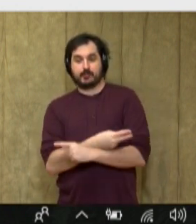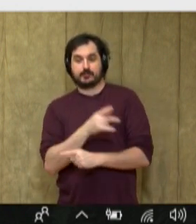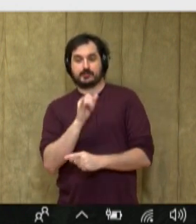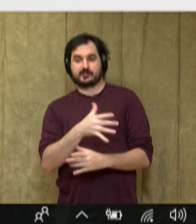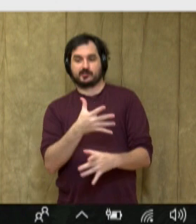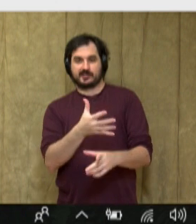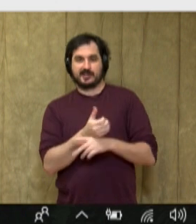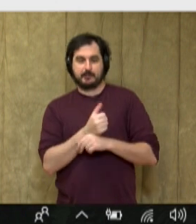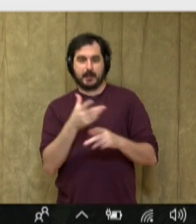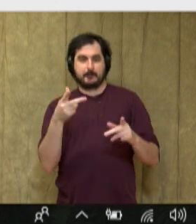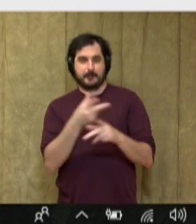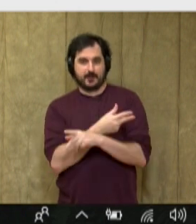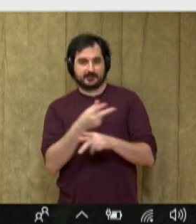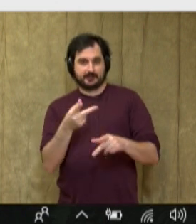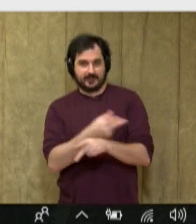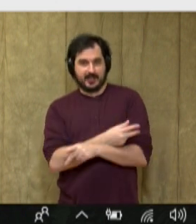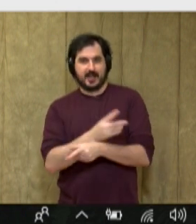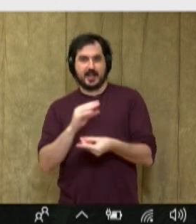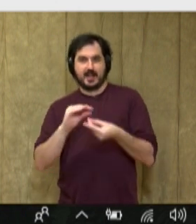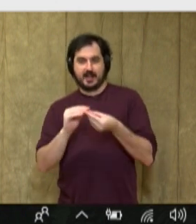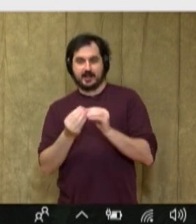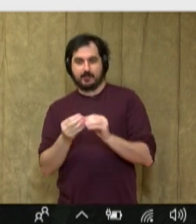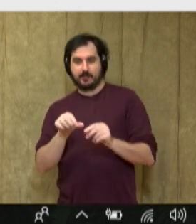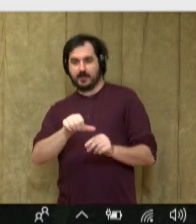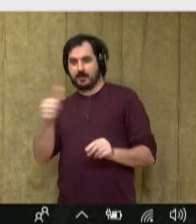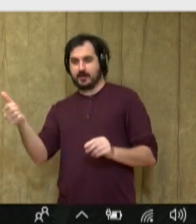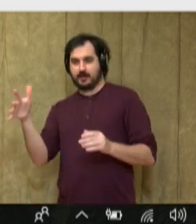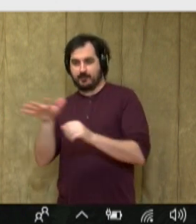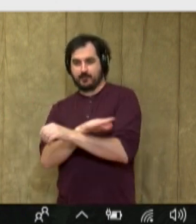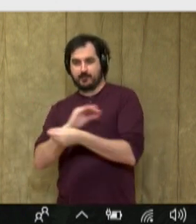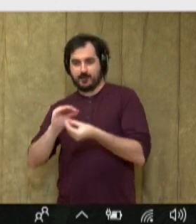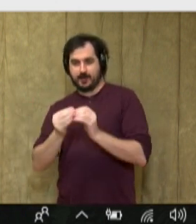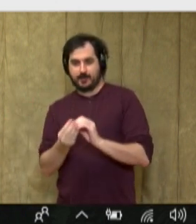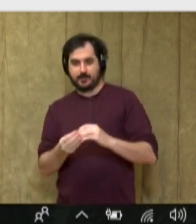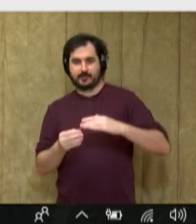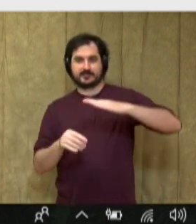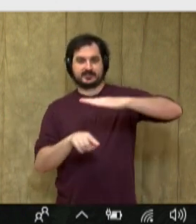fraction and another fraction have the same denominator.